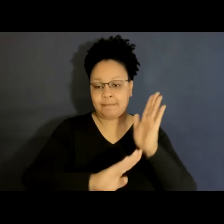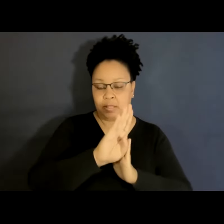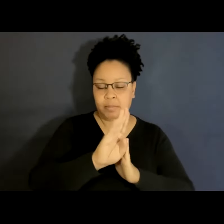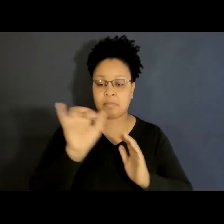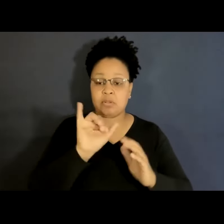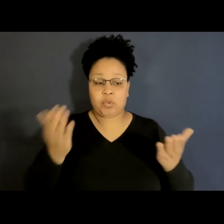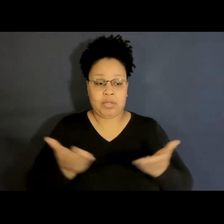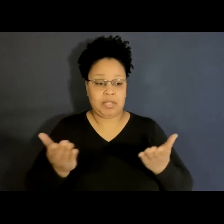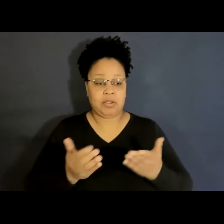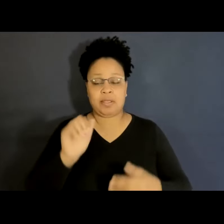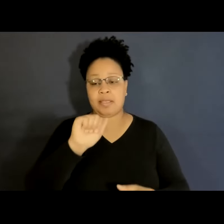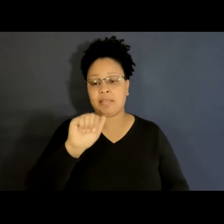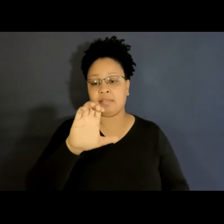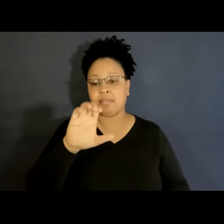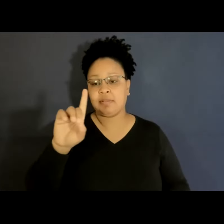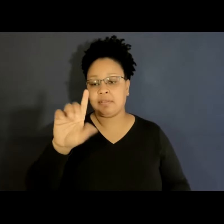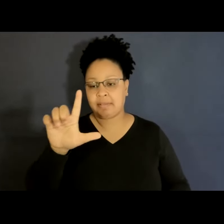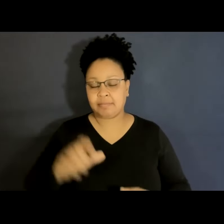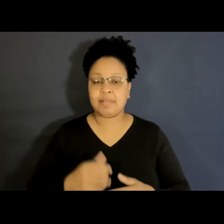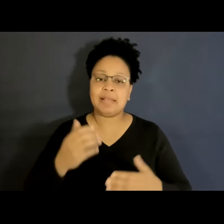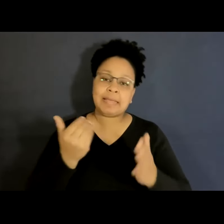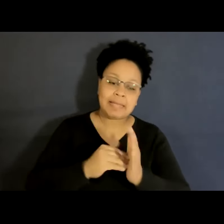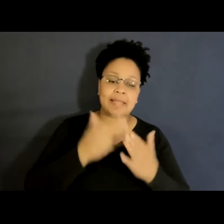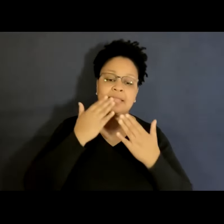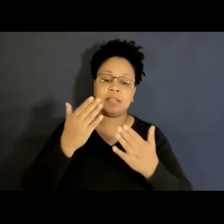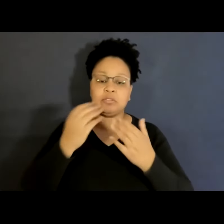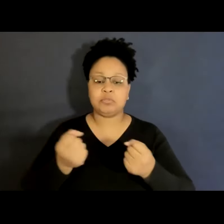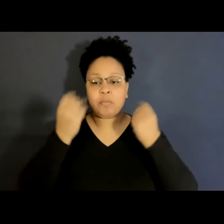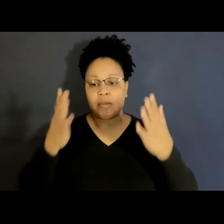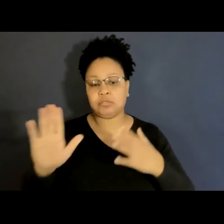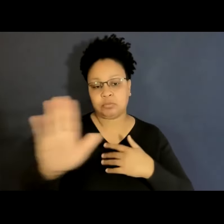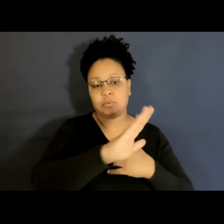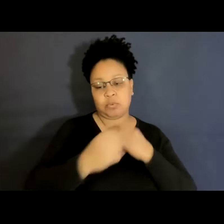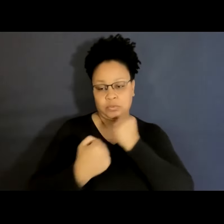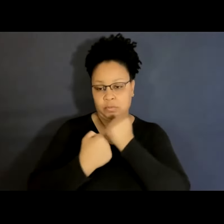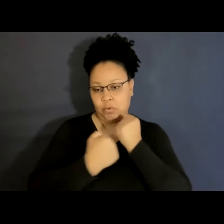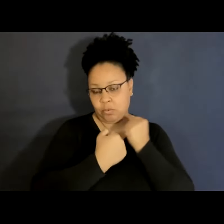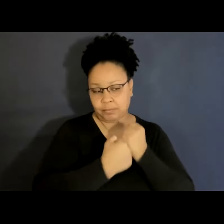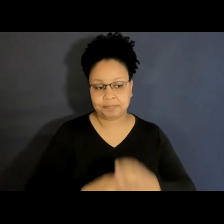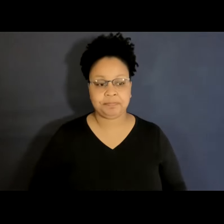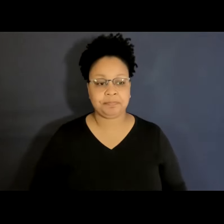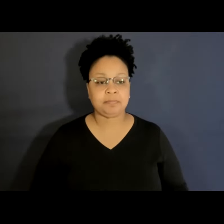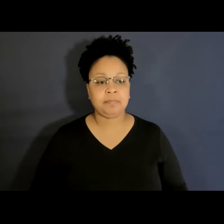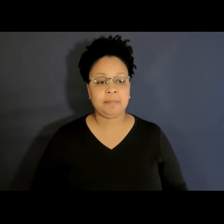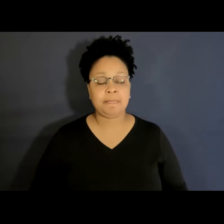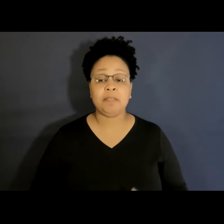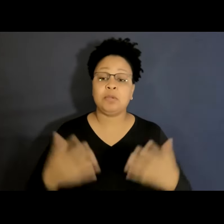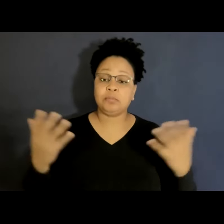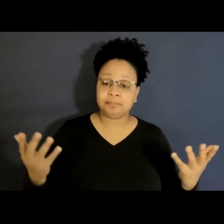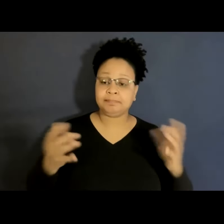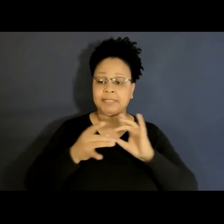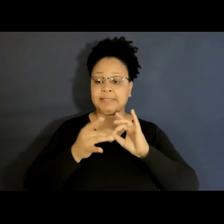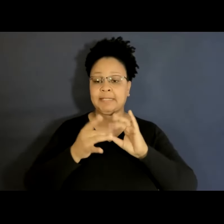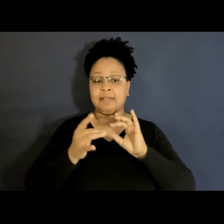for Disability Law. Again, thank you so much for your support of this amazing conference. So like I said, today is